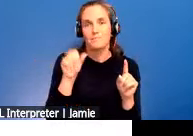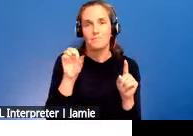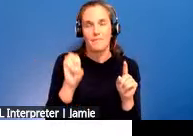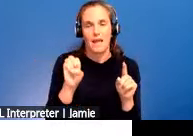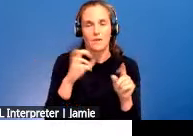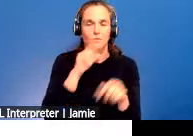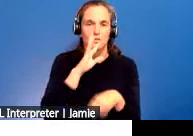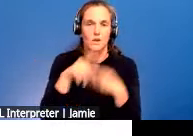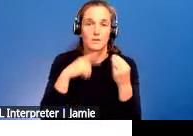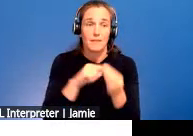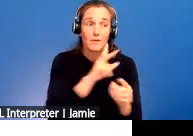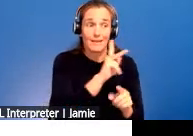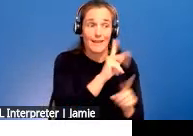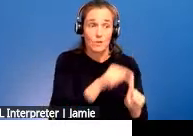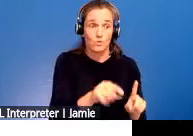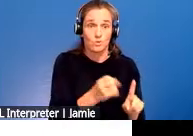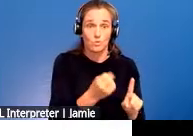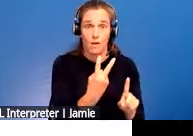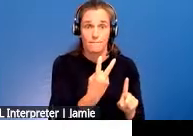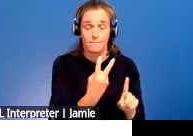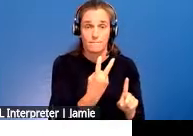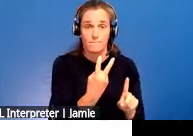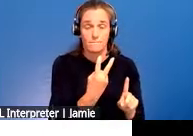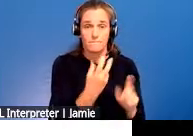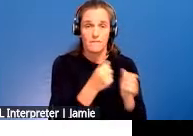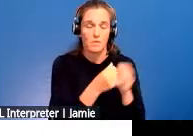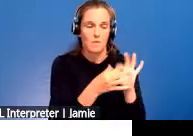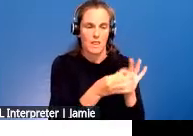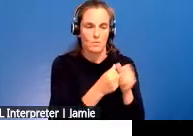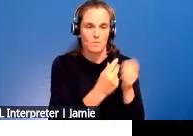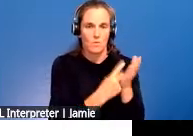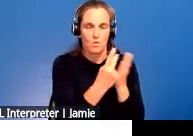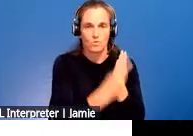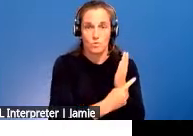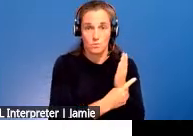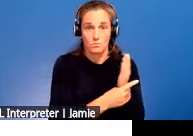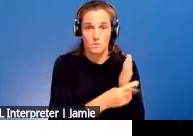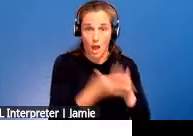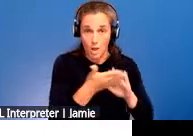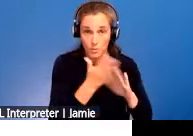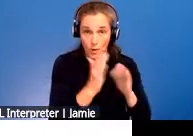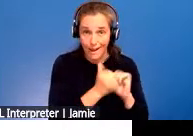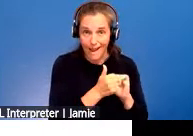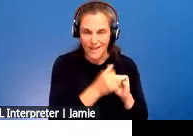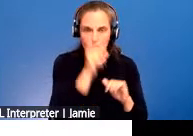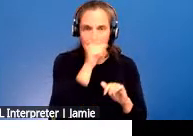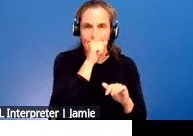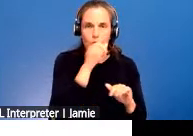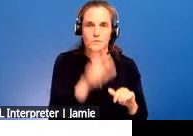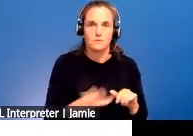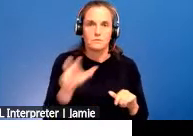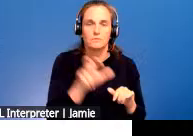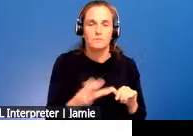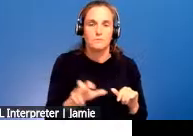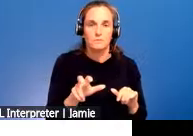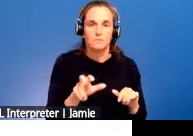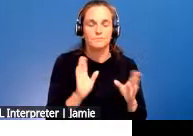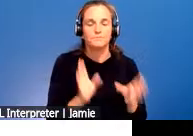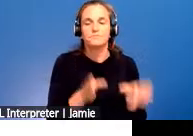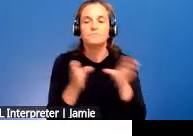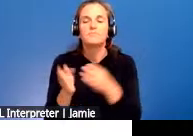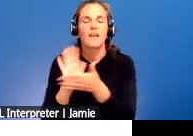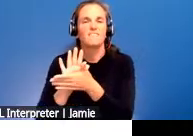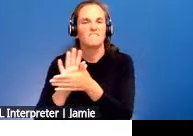through 12 students in terms of programs that can only be operated with a mouse, videos not